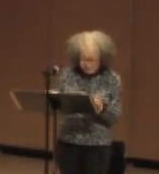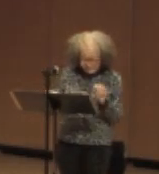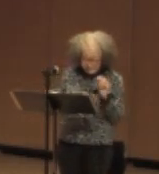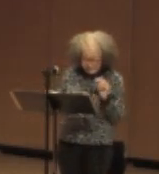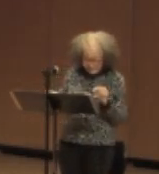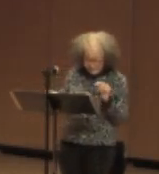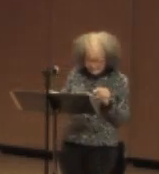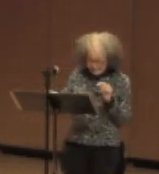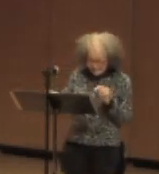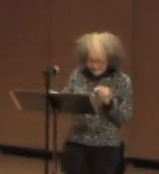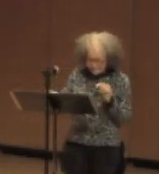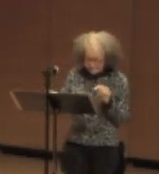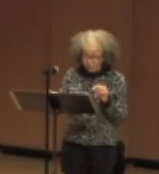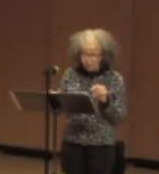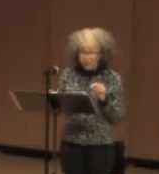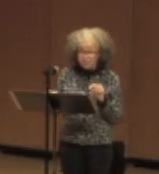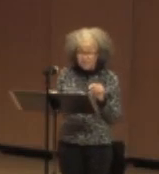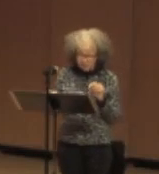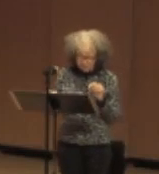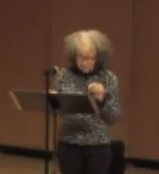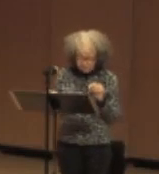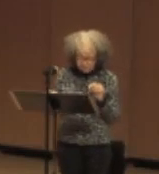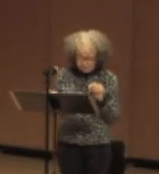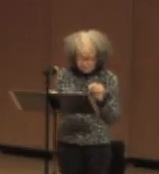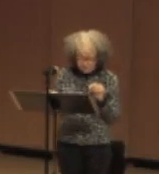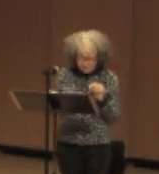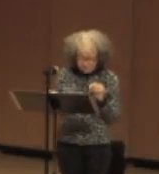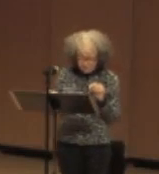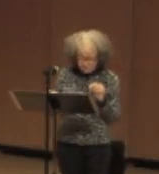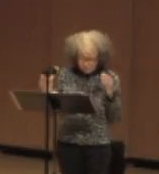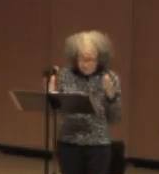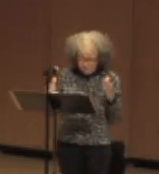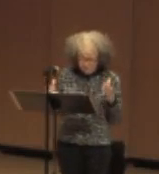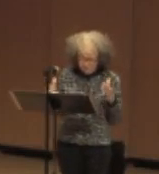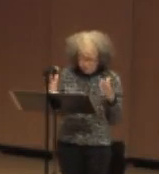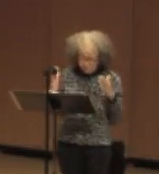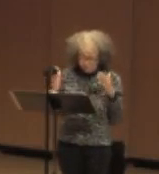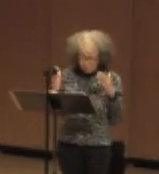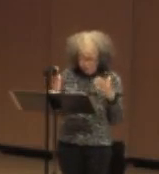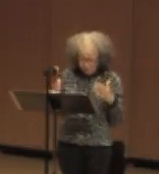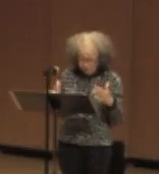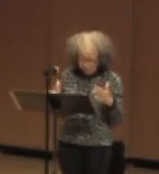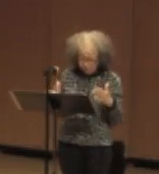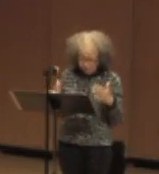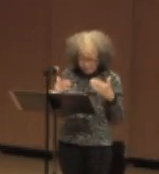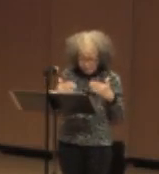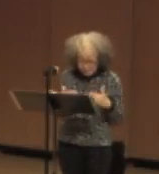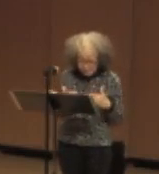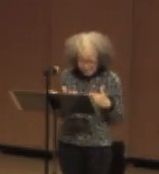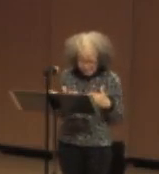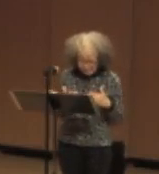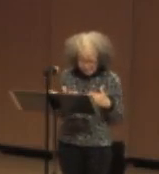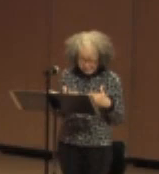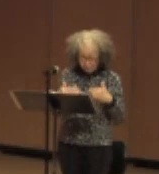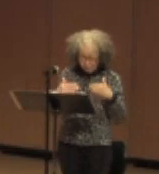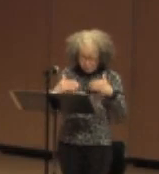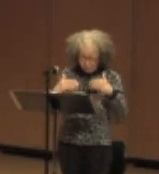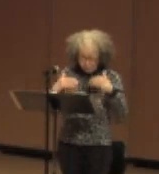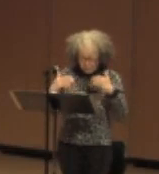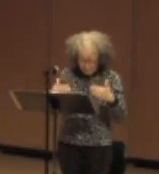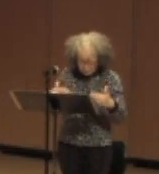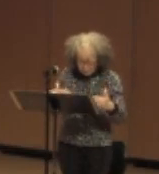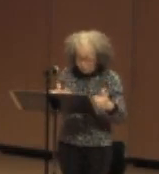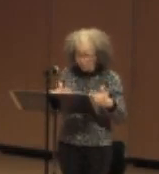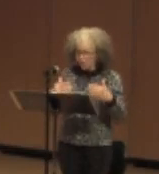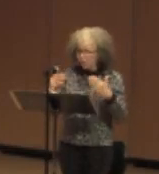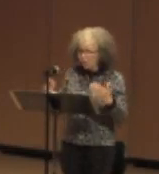it he didn't even know himself he wasn't able to feel calm when inside he he wanted to